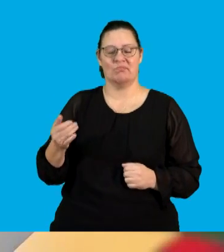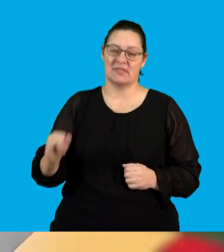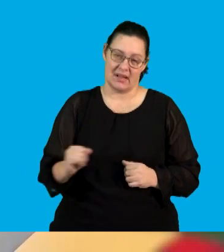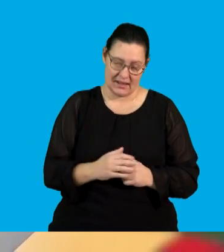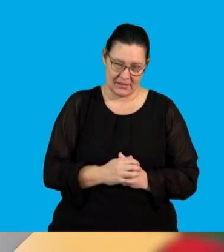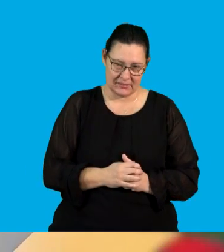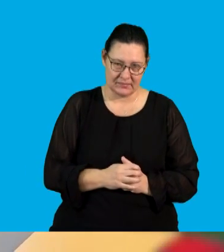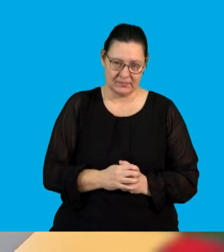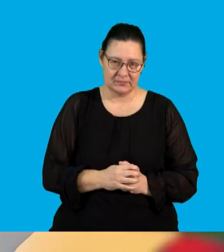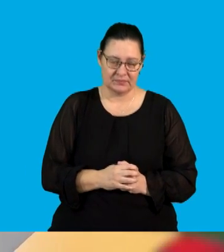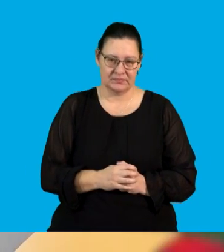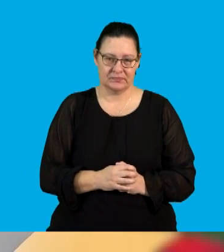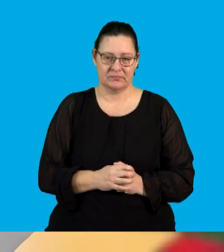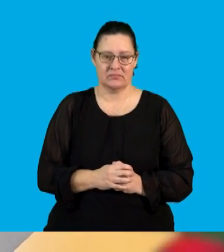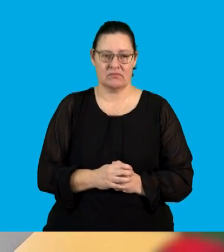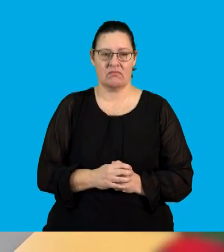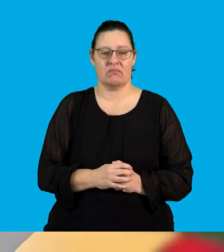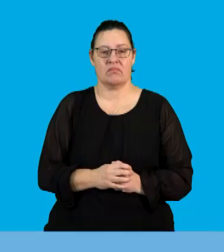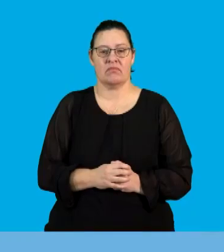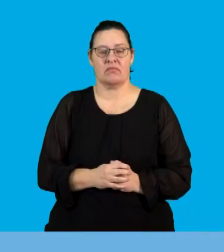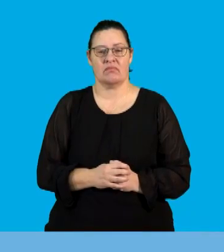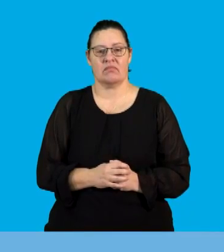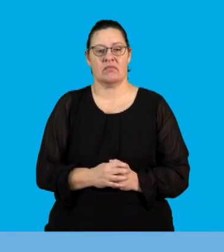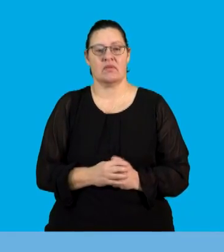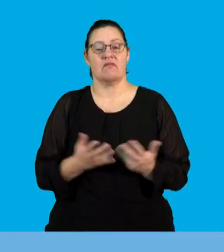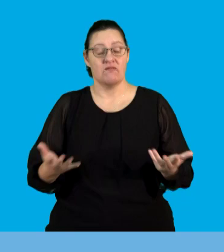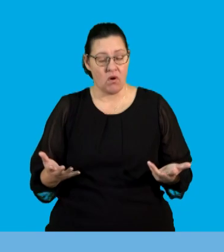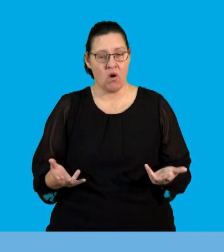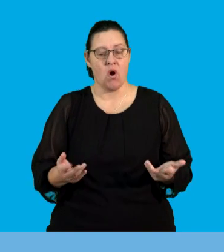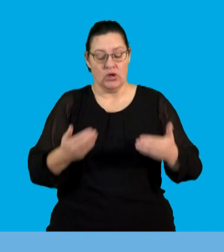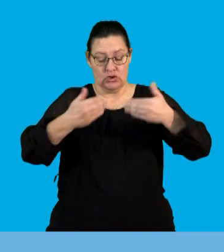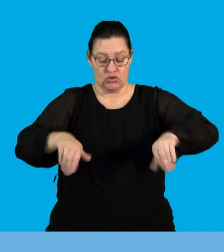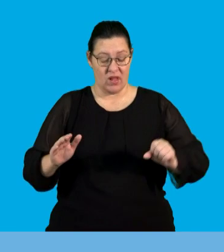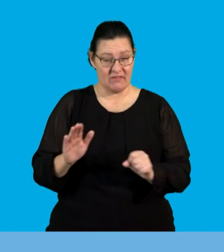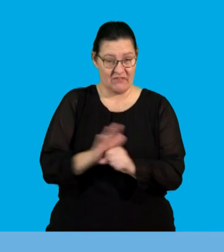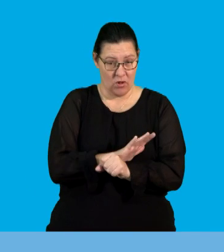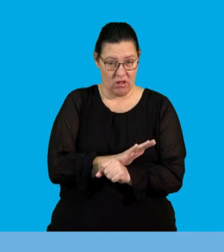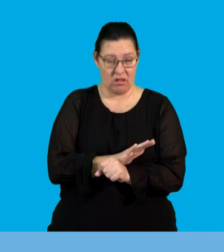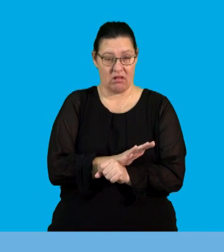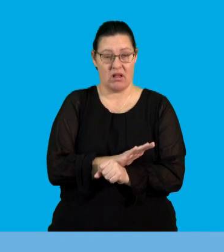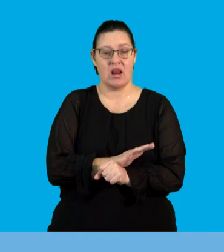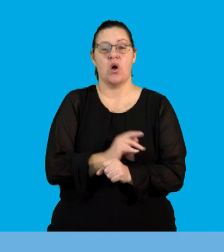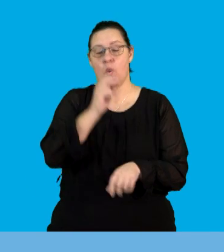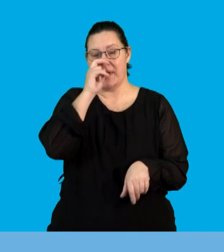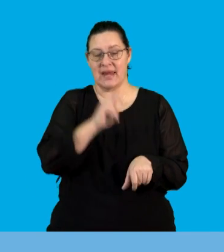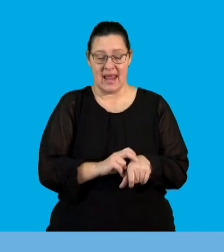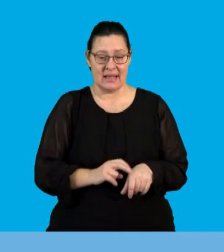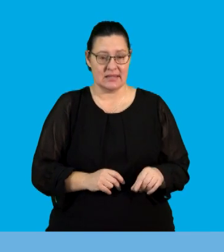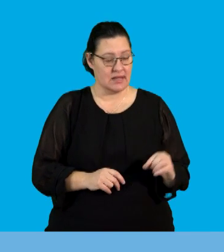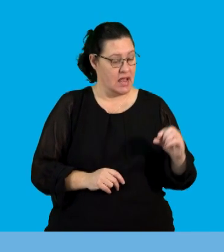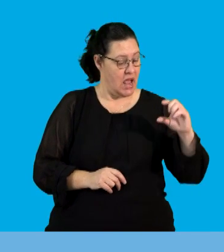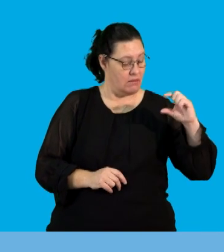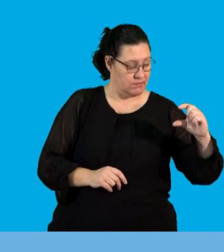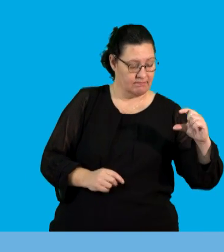base is still remaining in that particular reaction. So for the reaction to be neutral, completely neutral, the